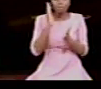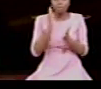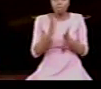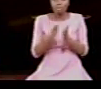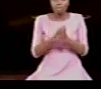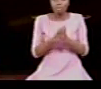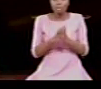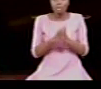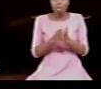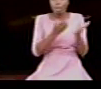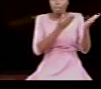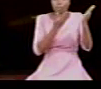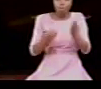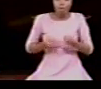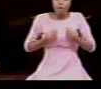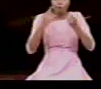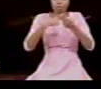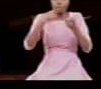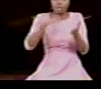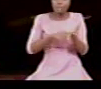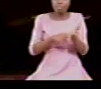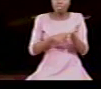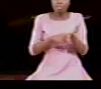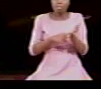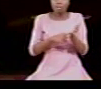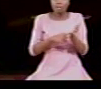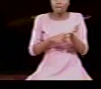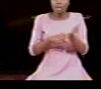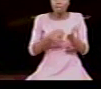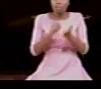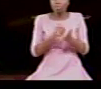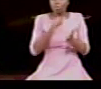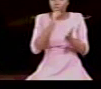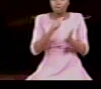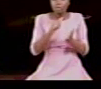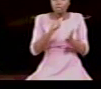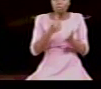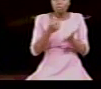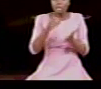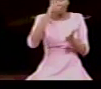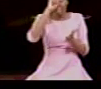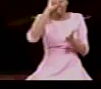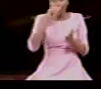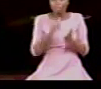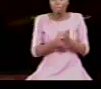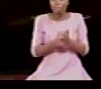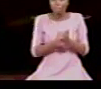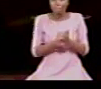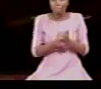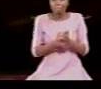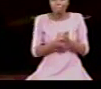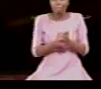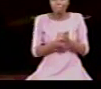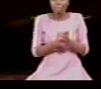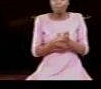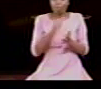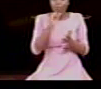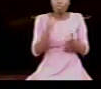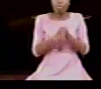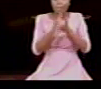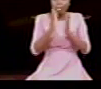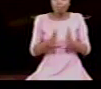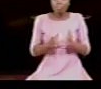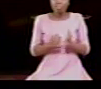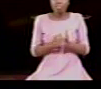be sanctuary. Not unbelievers, not Egyptians, Israelites. Even among Israelites, those who are willing, don't